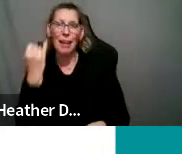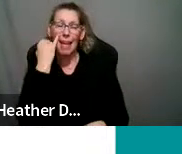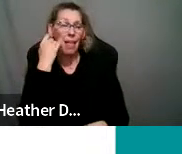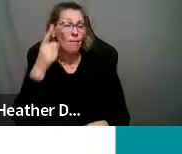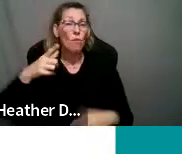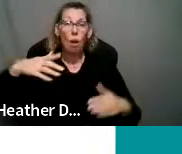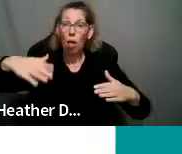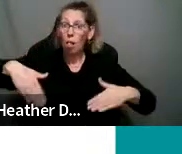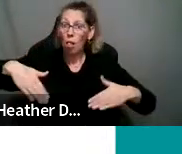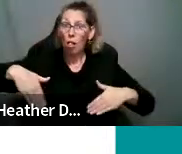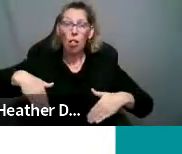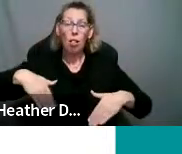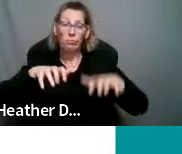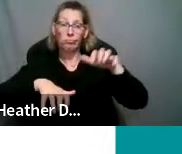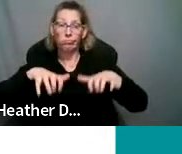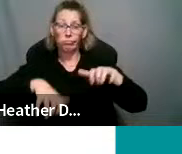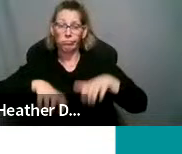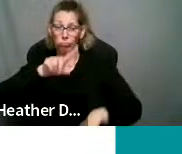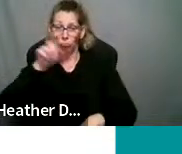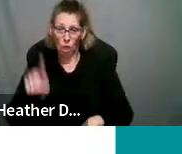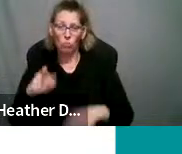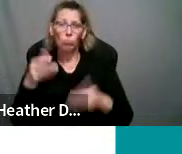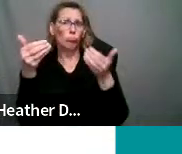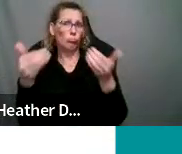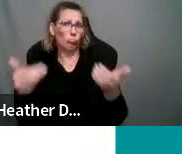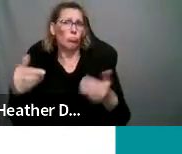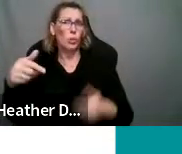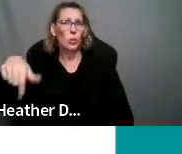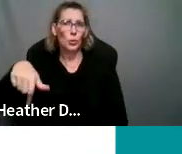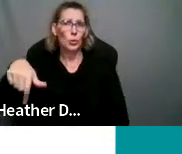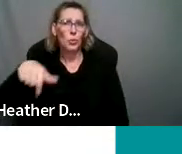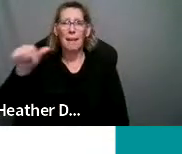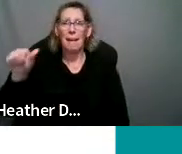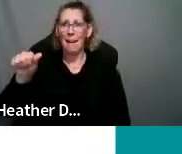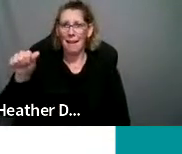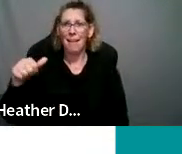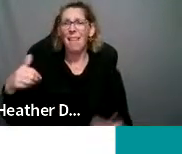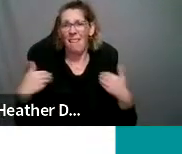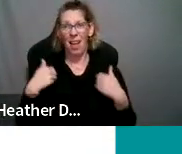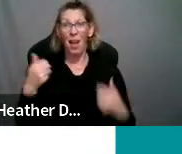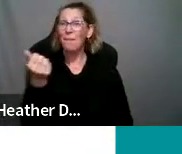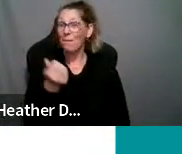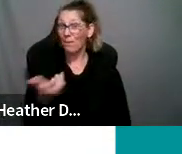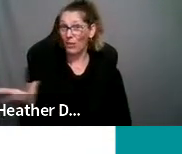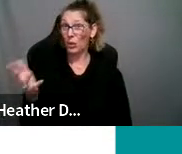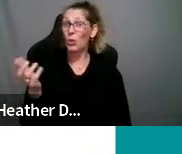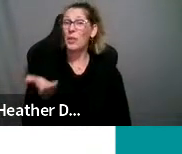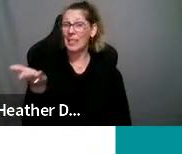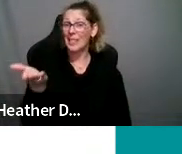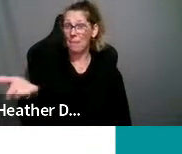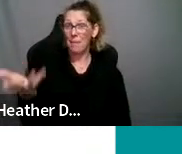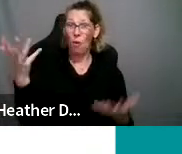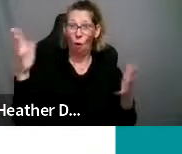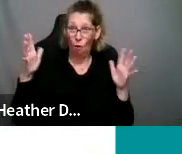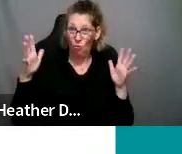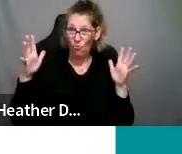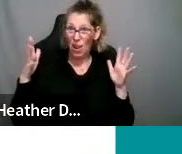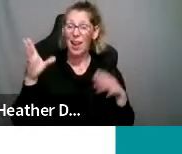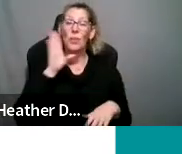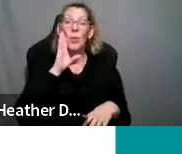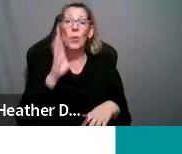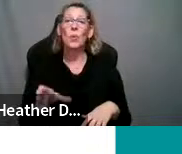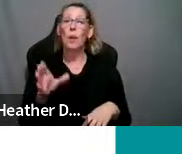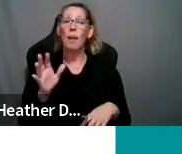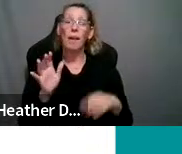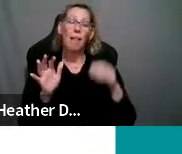your question yet, you're welcome to do so through the Q&A box. We have quite a few that have been submitted already, so I'm going